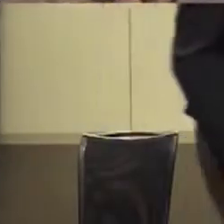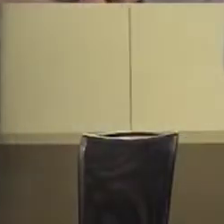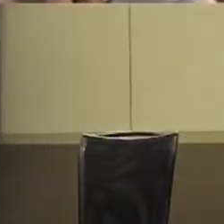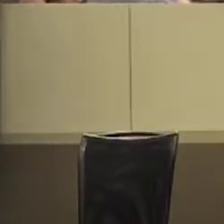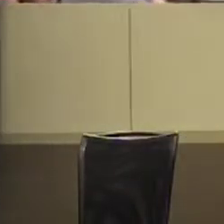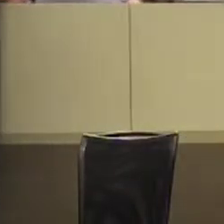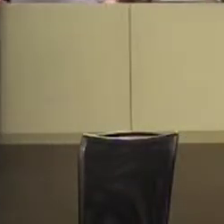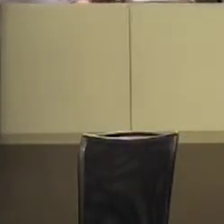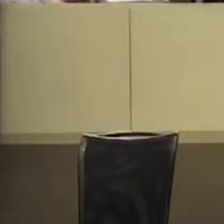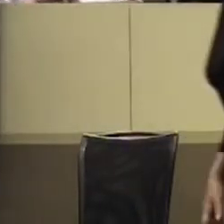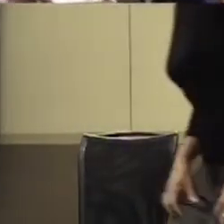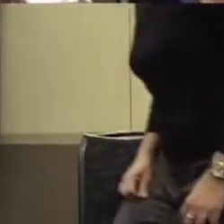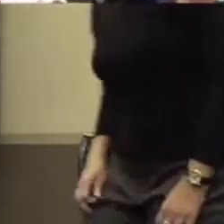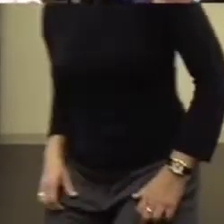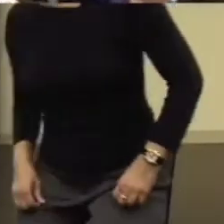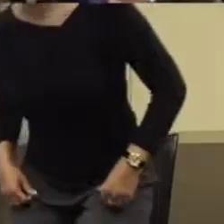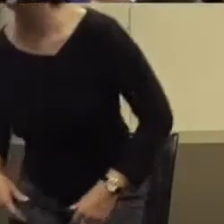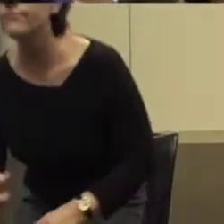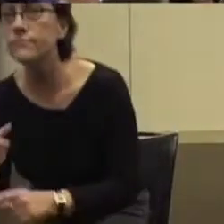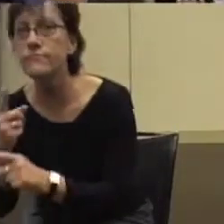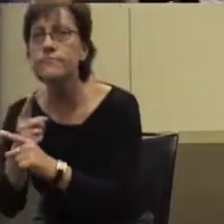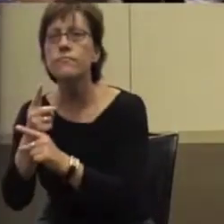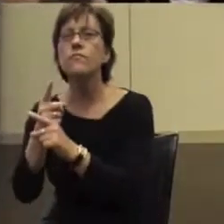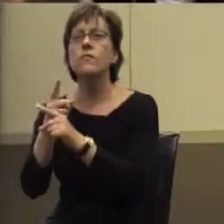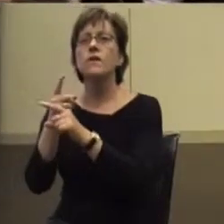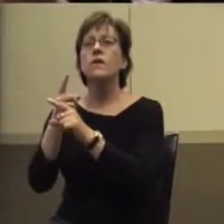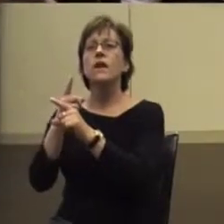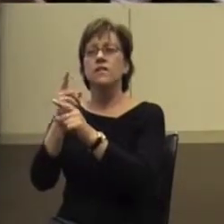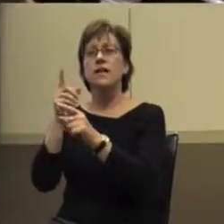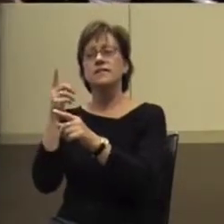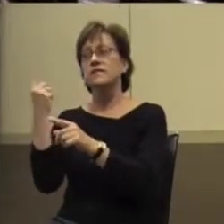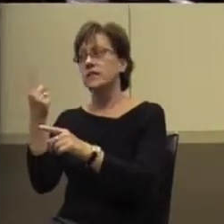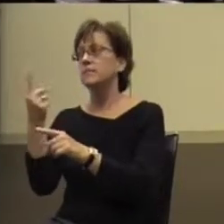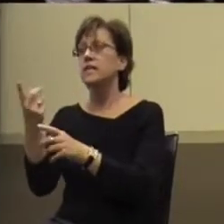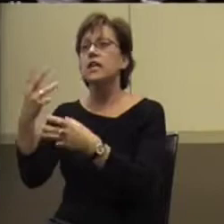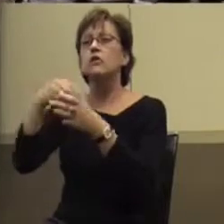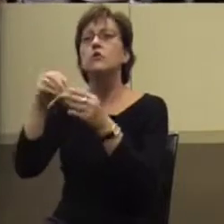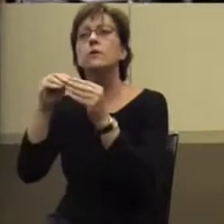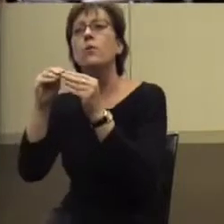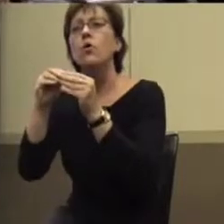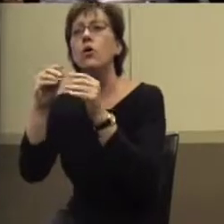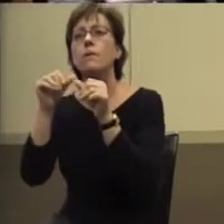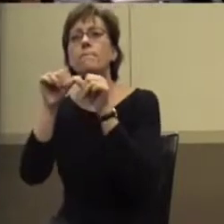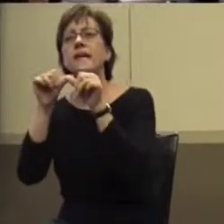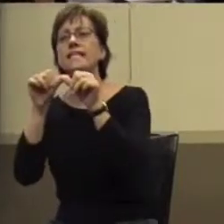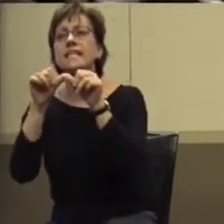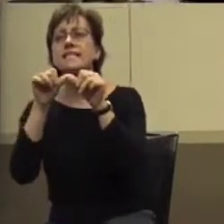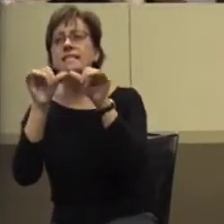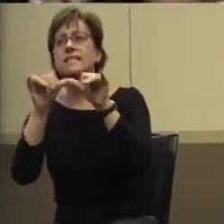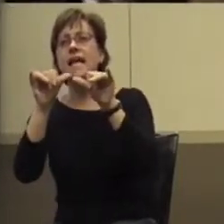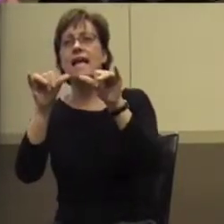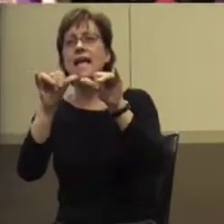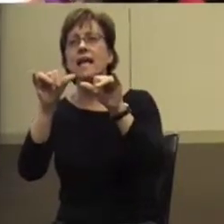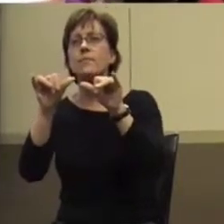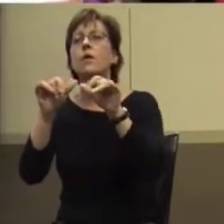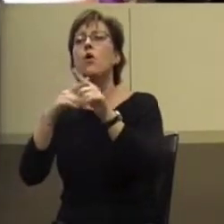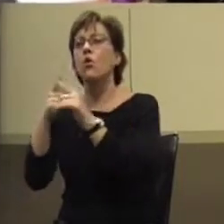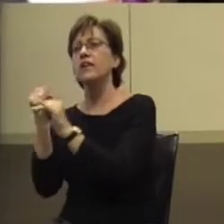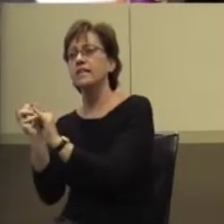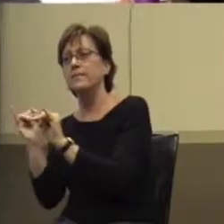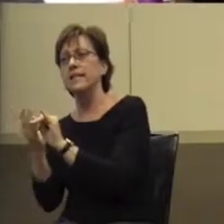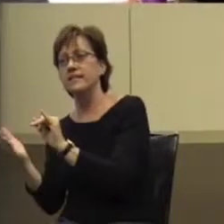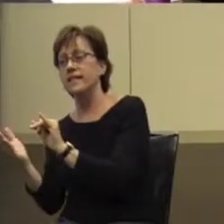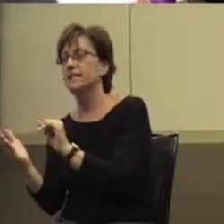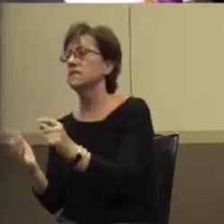So yeah, so that could be something, including more maintenance or independent activities. Yeah. One of the things we